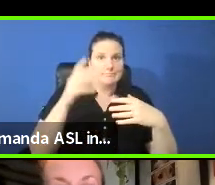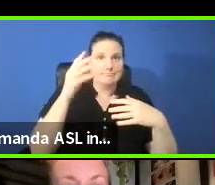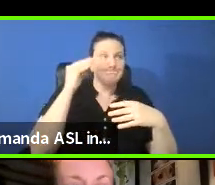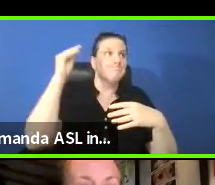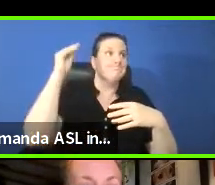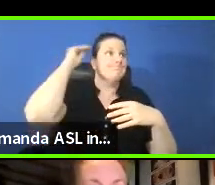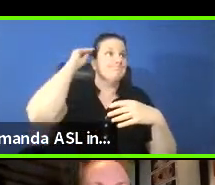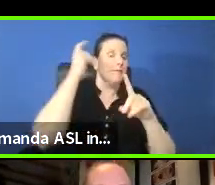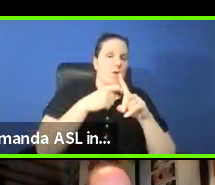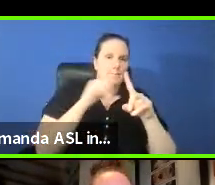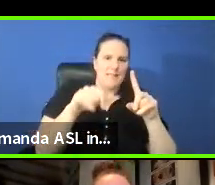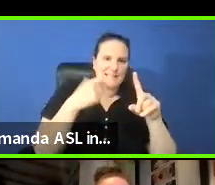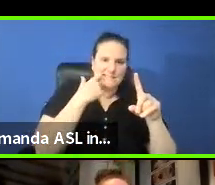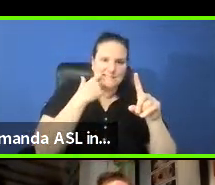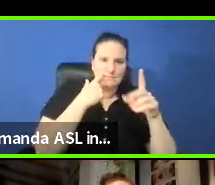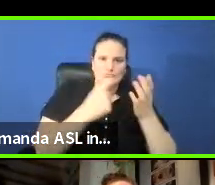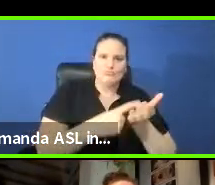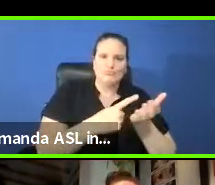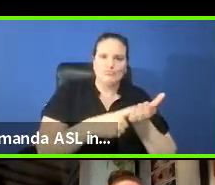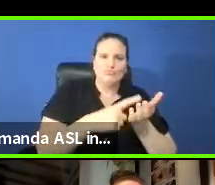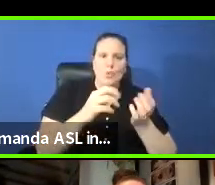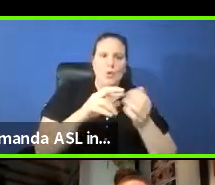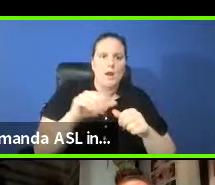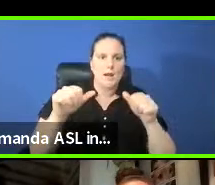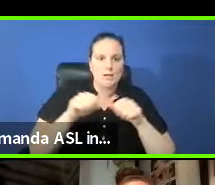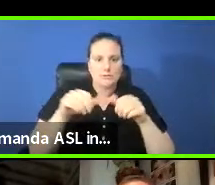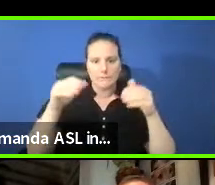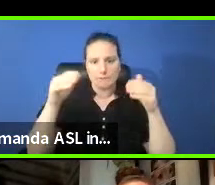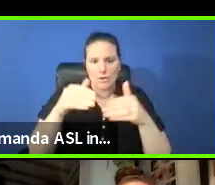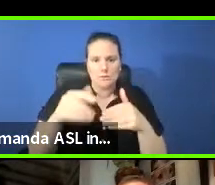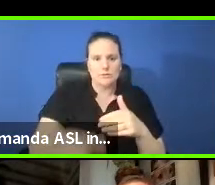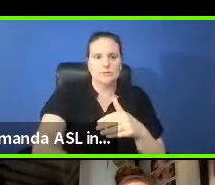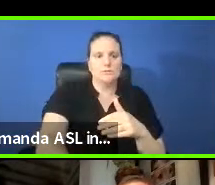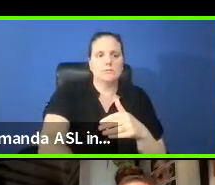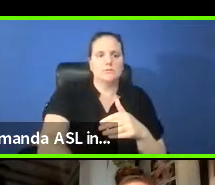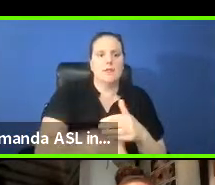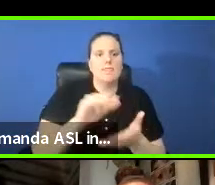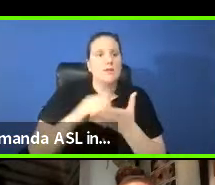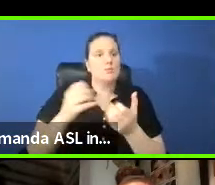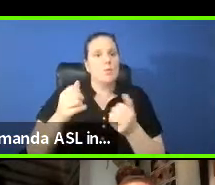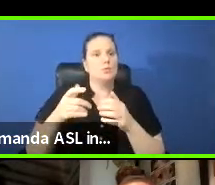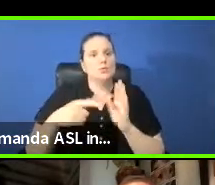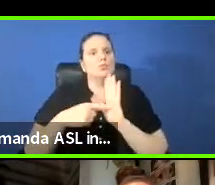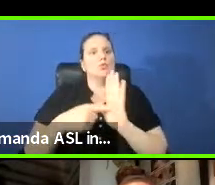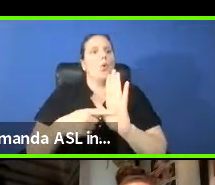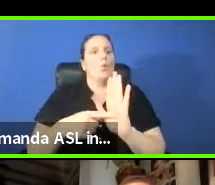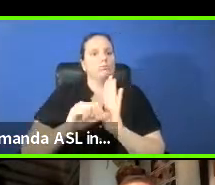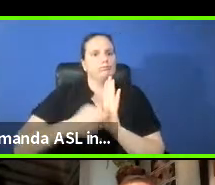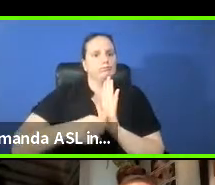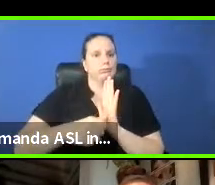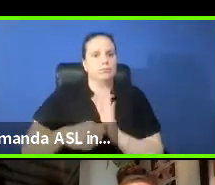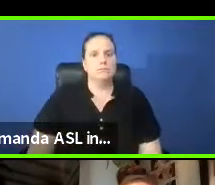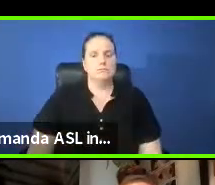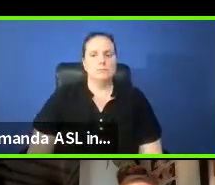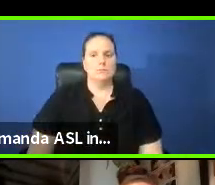that conversation or areas of focus that you want to shine a light on?